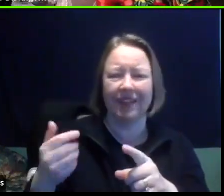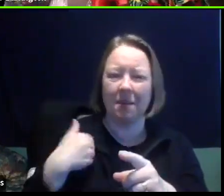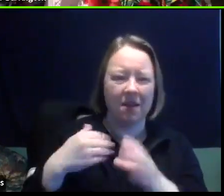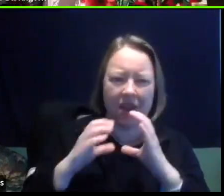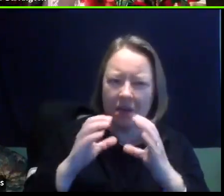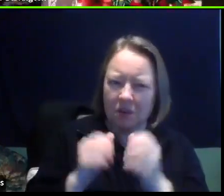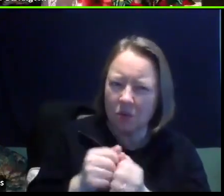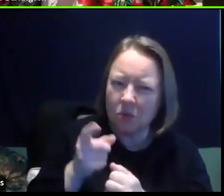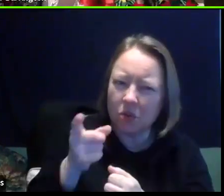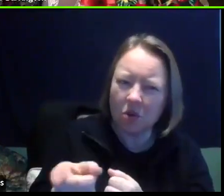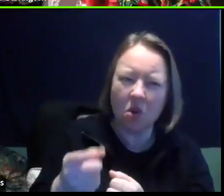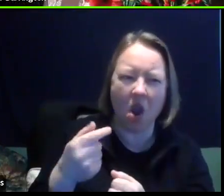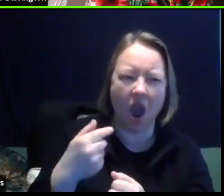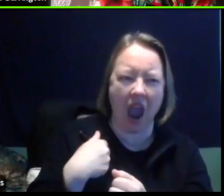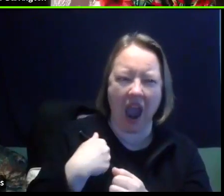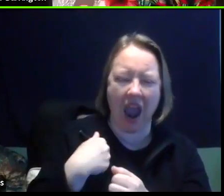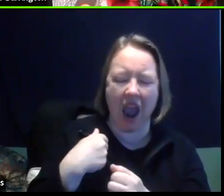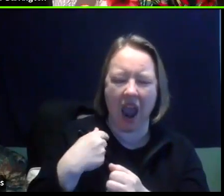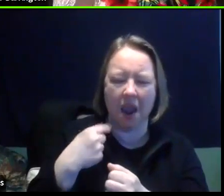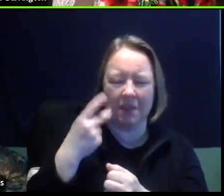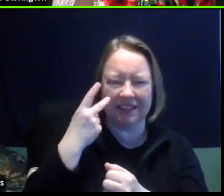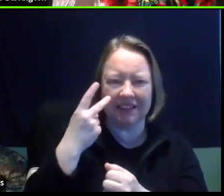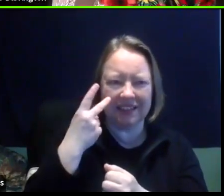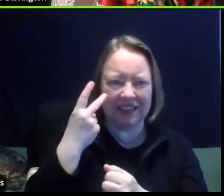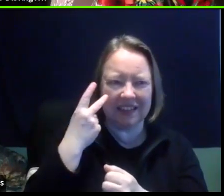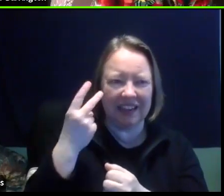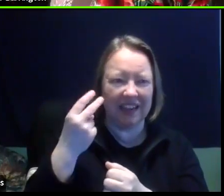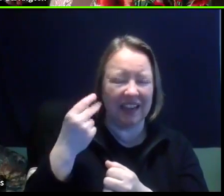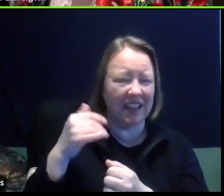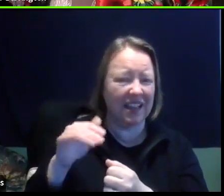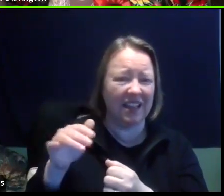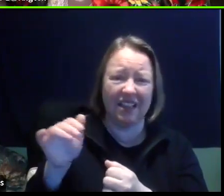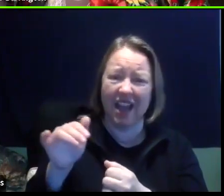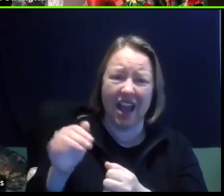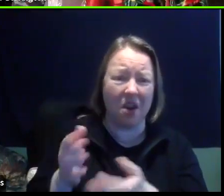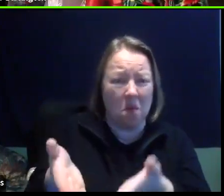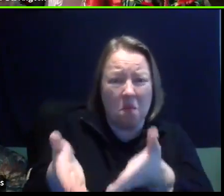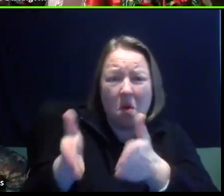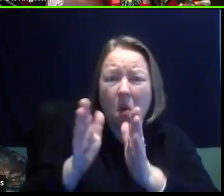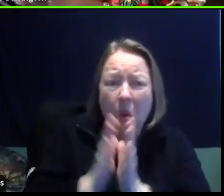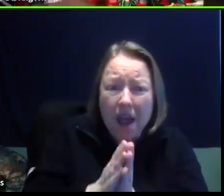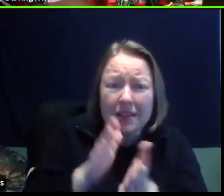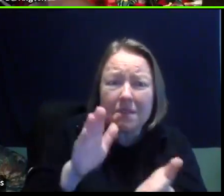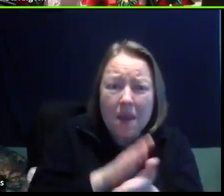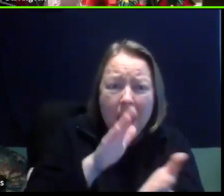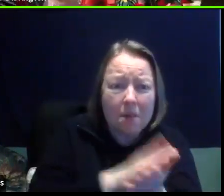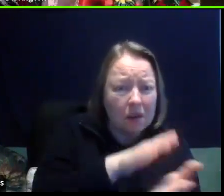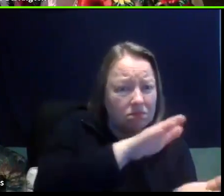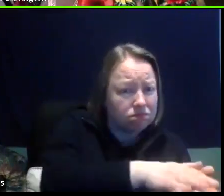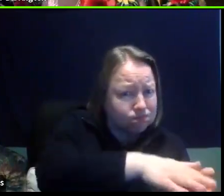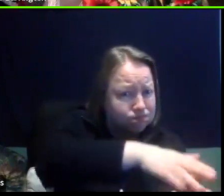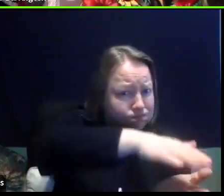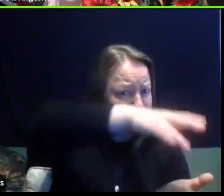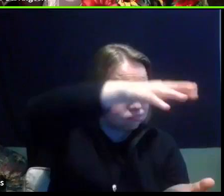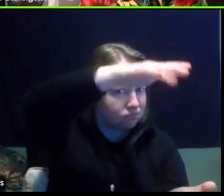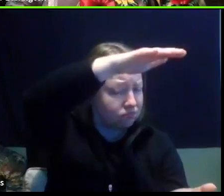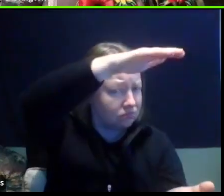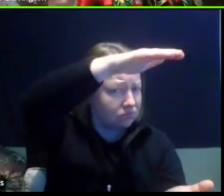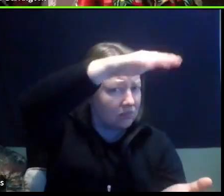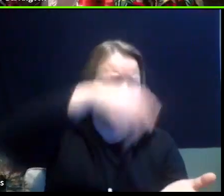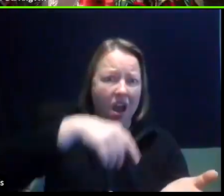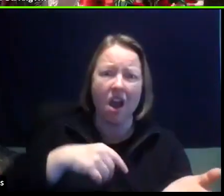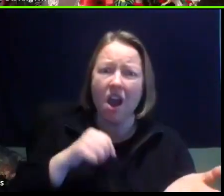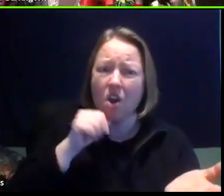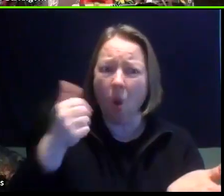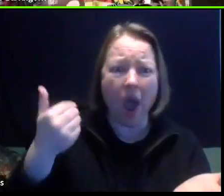you. I'm looking at a stack this high of requests that say we don't even have Wi-Fi,